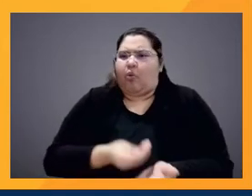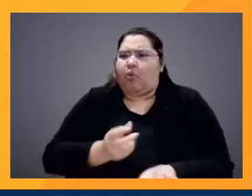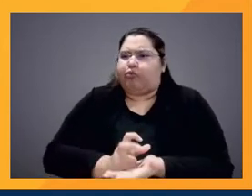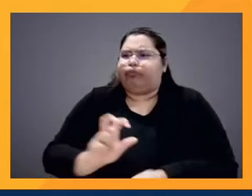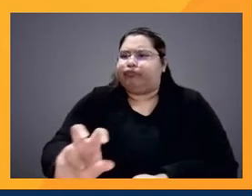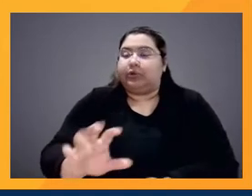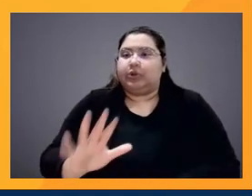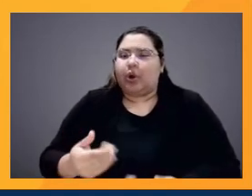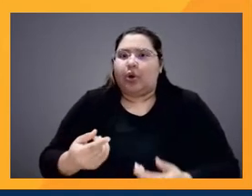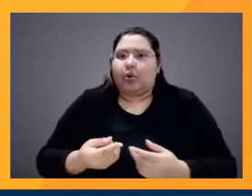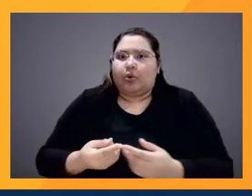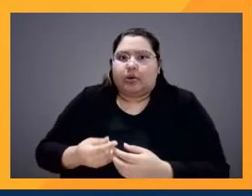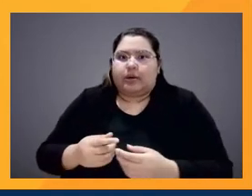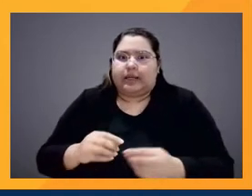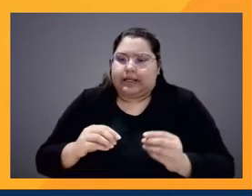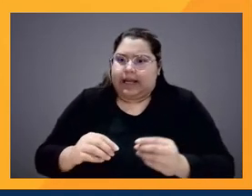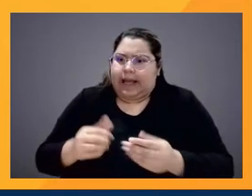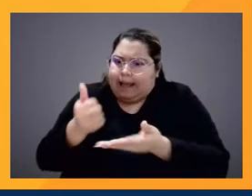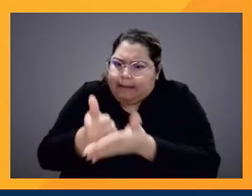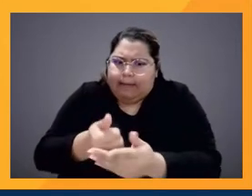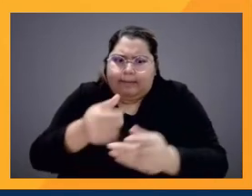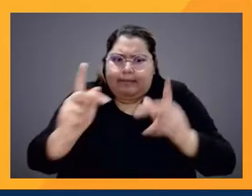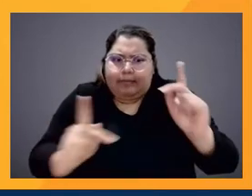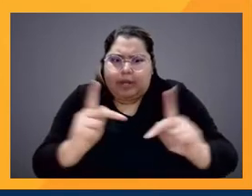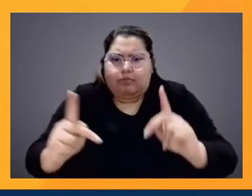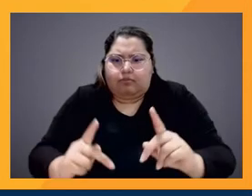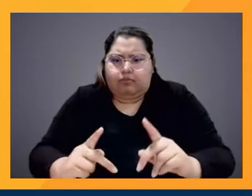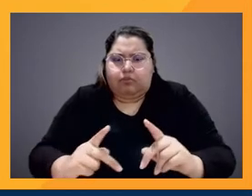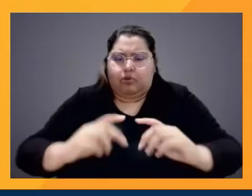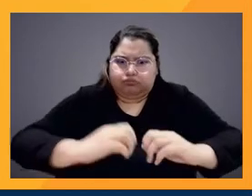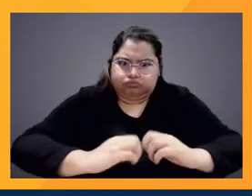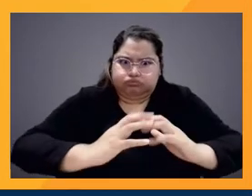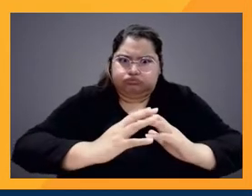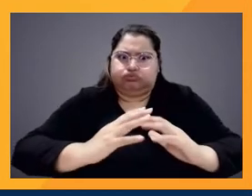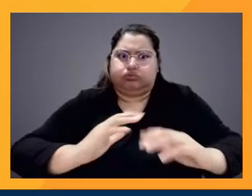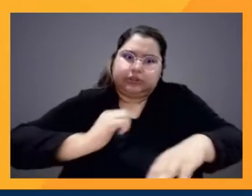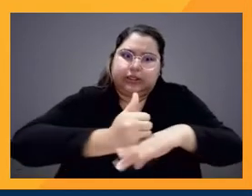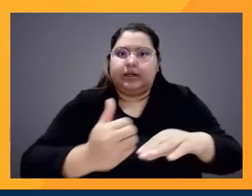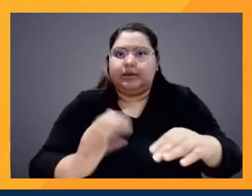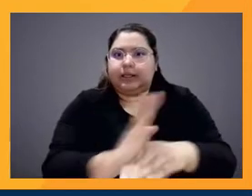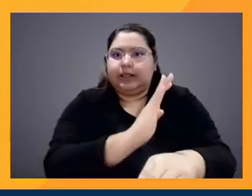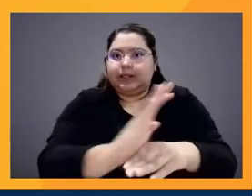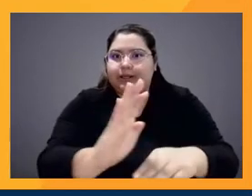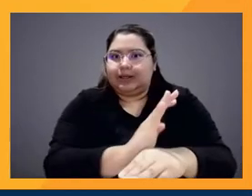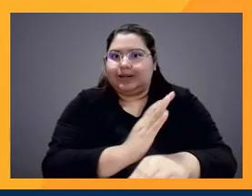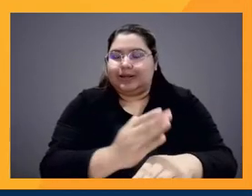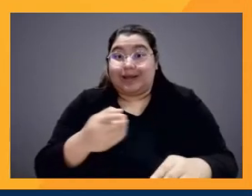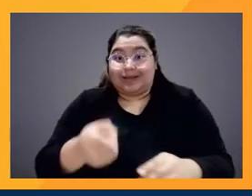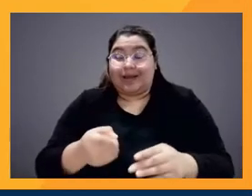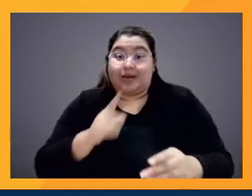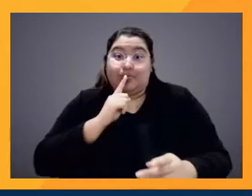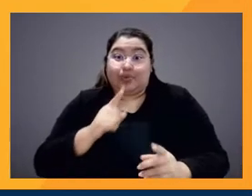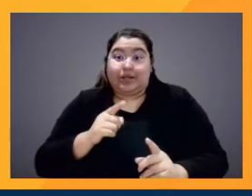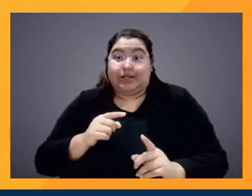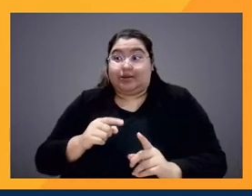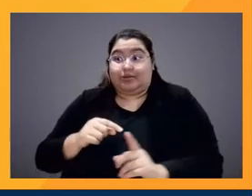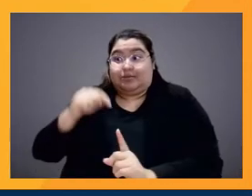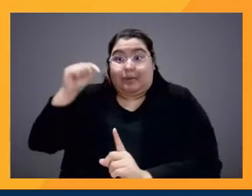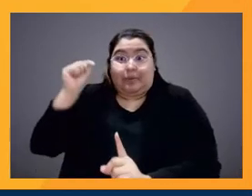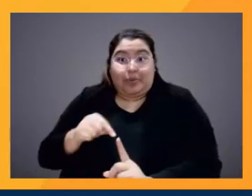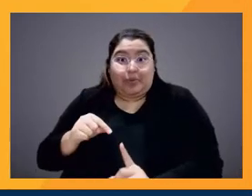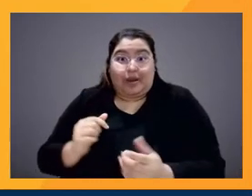co-presidents of the JP Morgan Chase Institute. Our mission for the past several years at this point really has been to use the de-identified